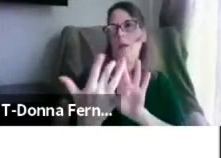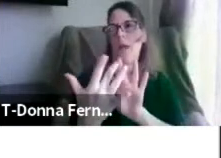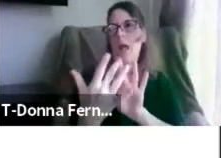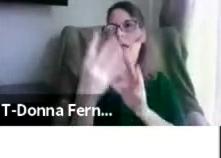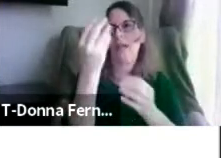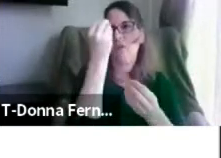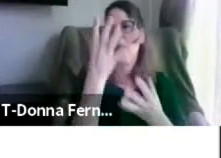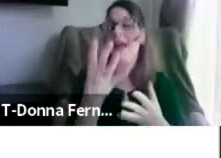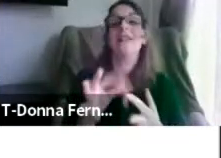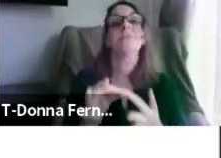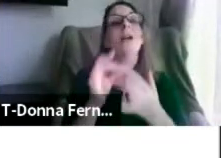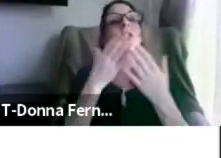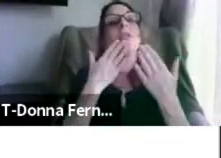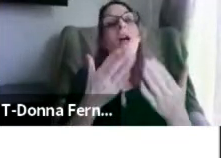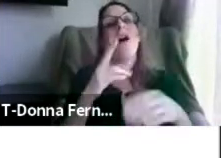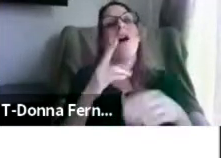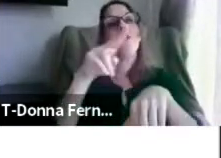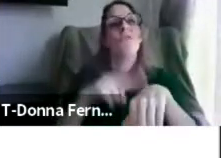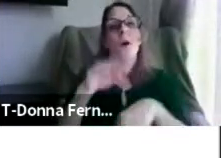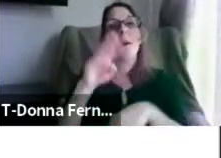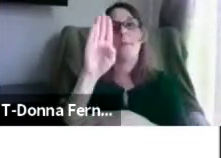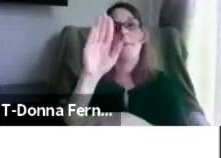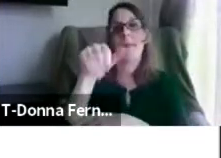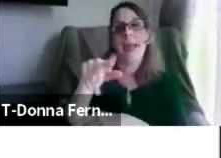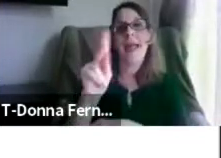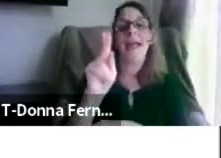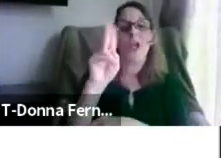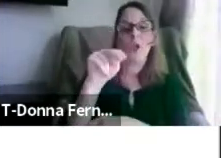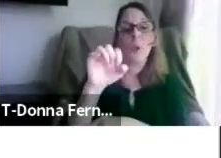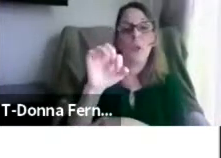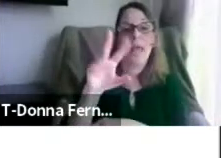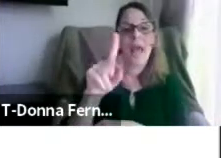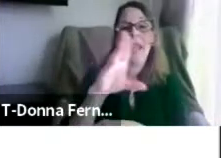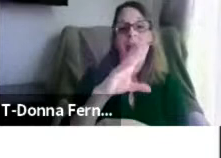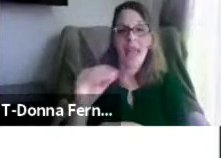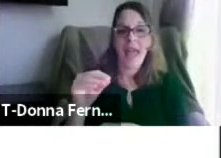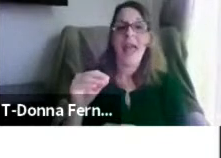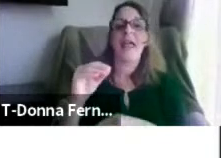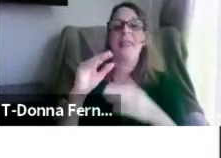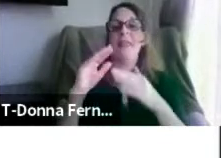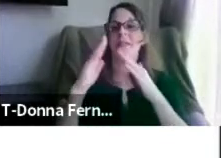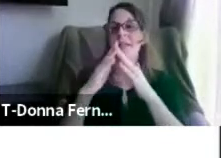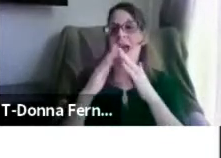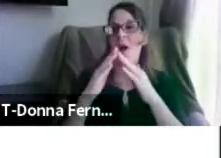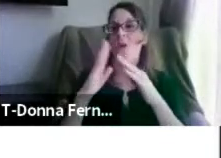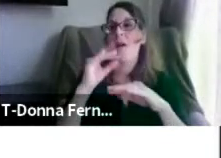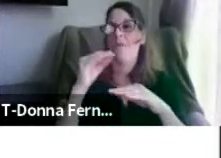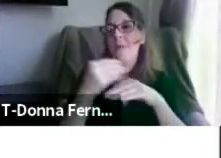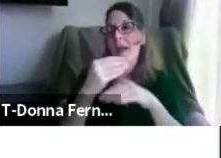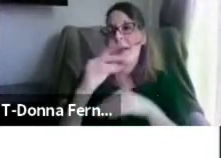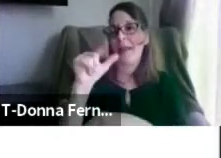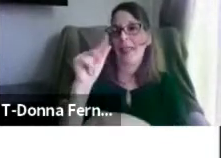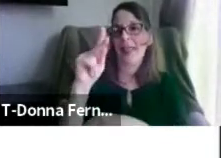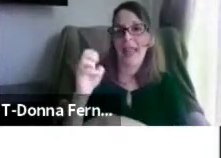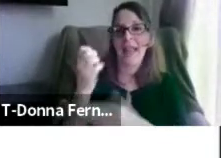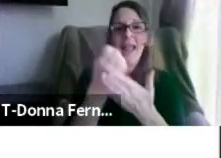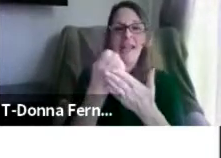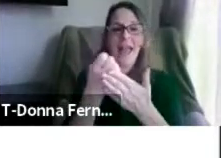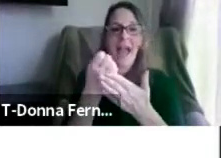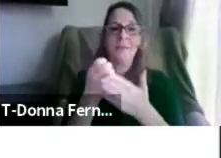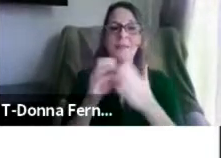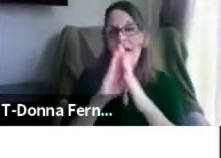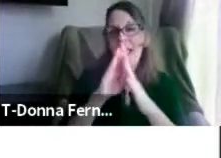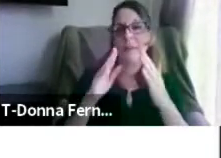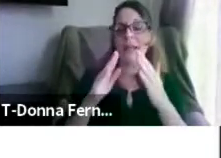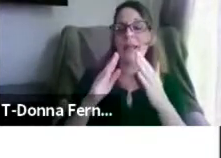And a special thank you, of course, to Bank United, the Town of Miami Lakes Economic Development Committee, and the Town of Miami Lakes, of